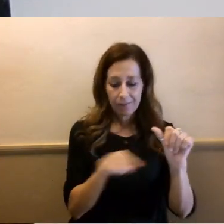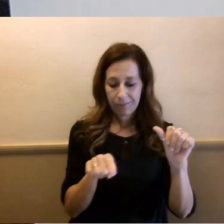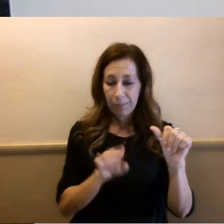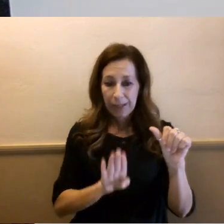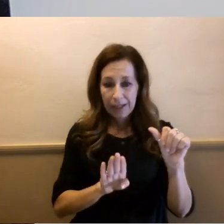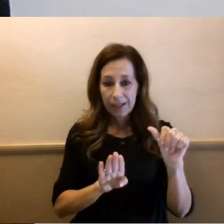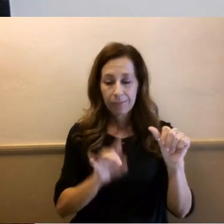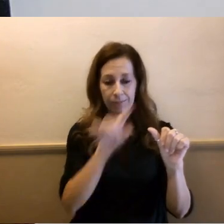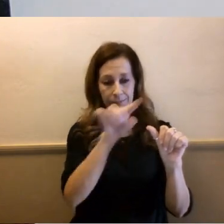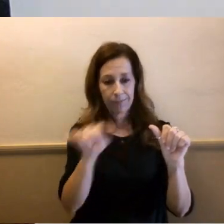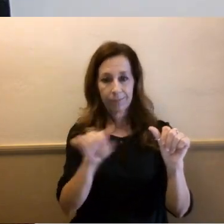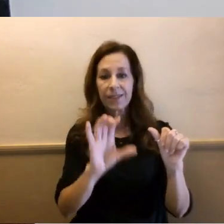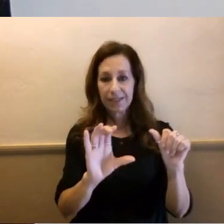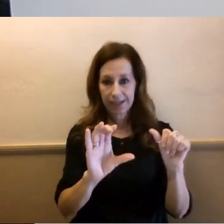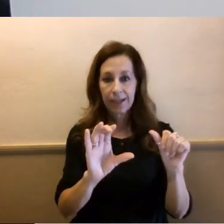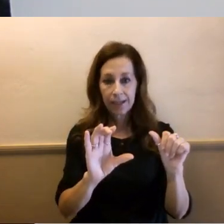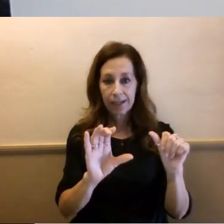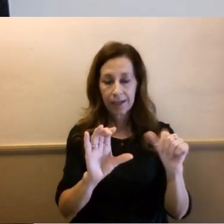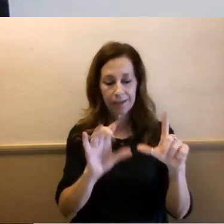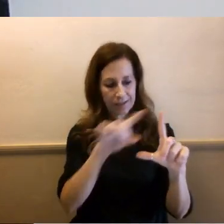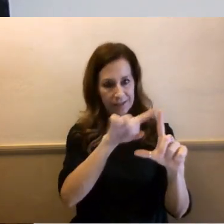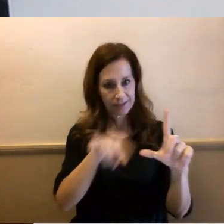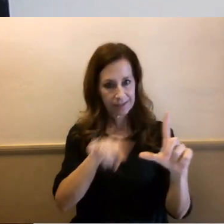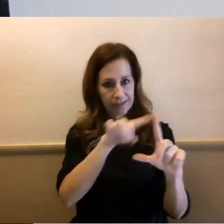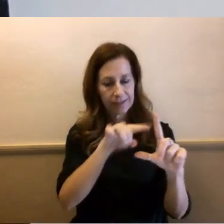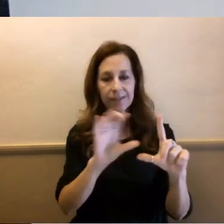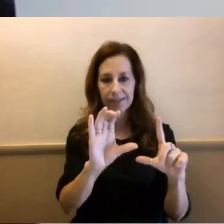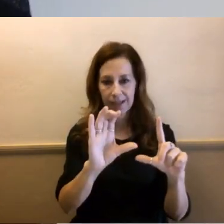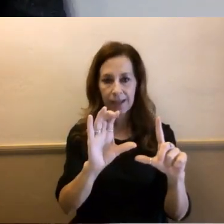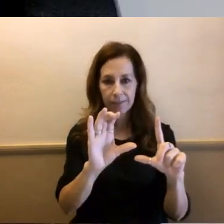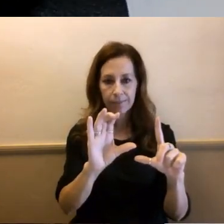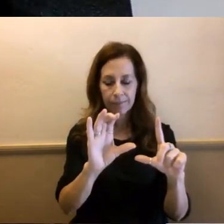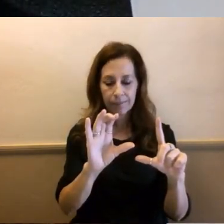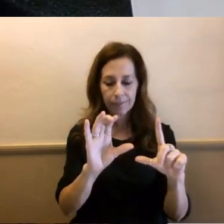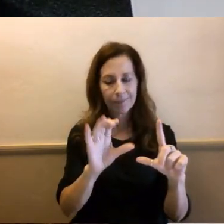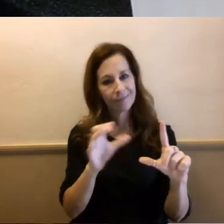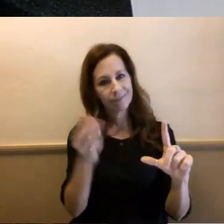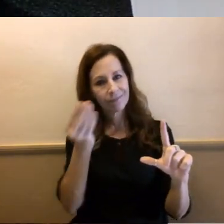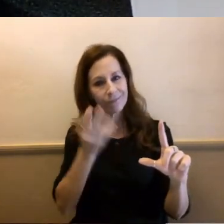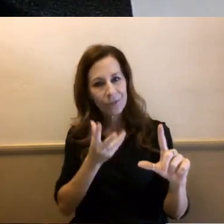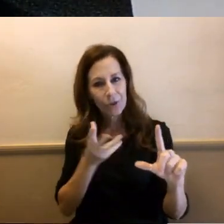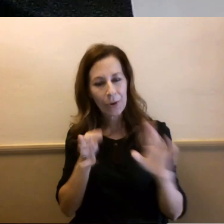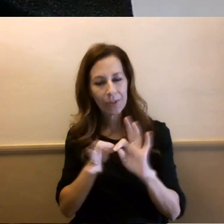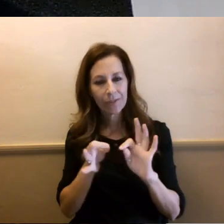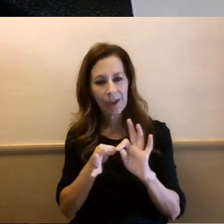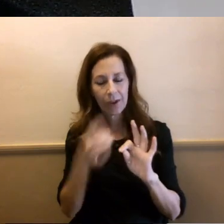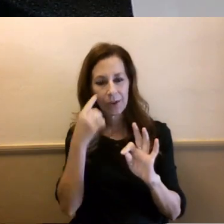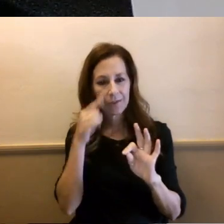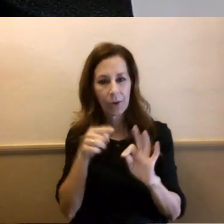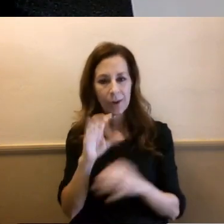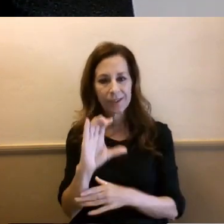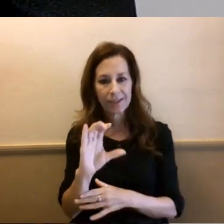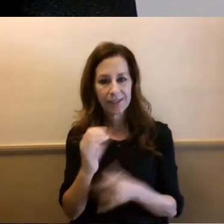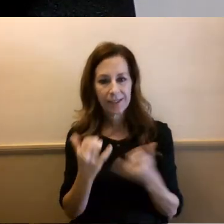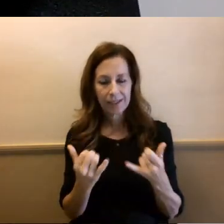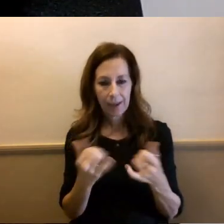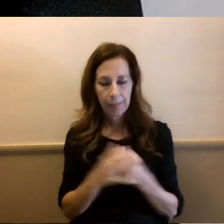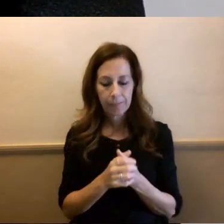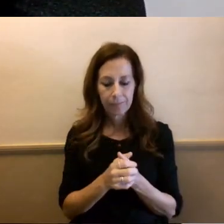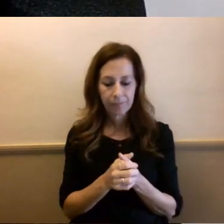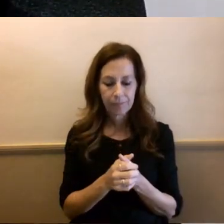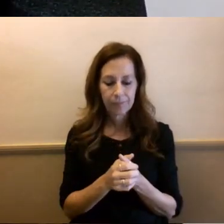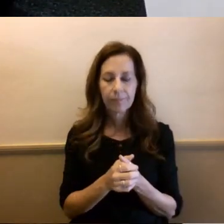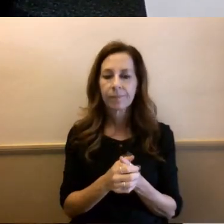this is b, that's c, because c is always the longest side. Oh, look, they actually gave us the value of c this